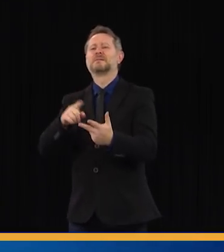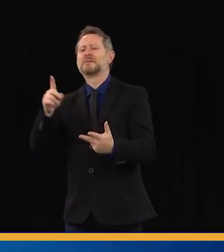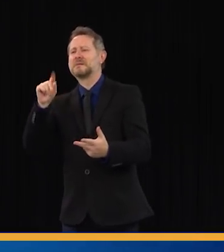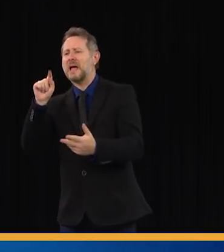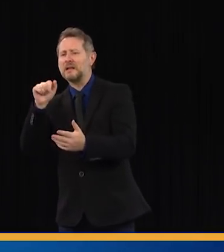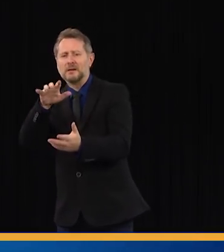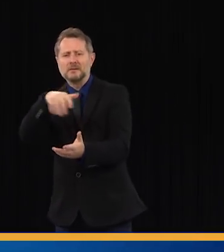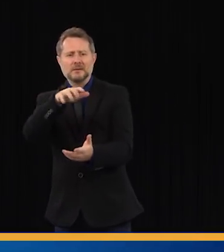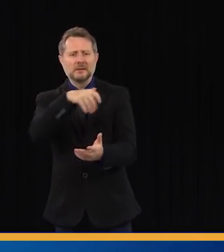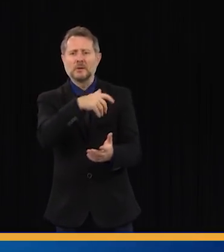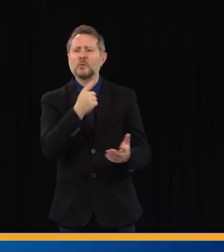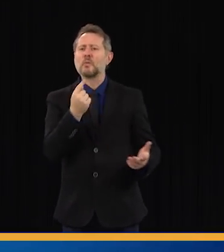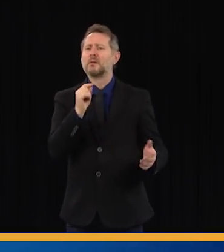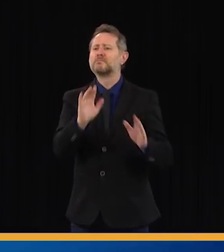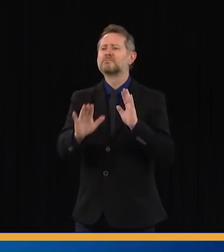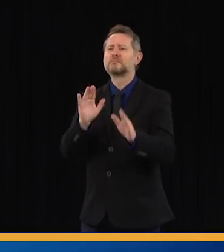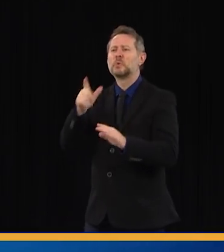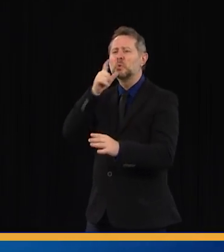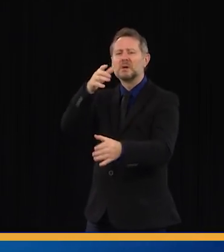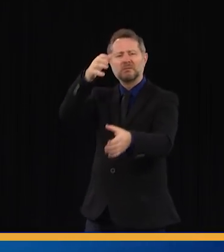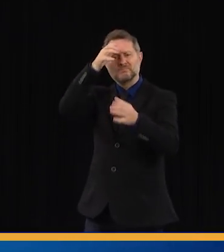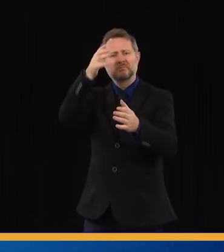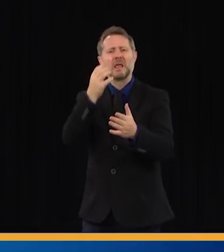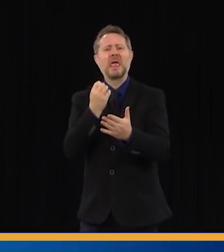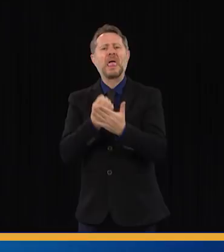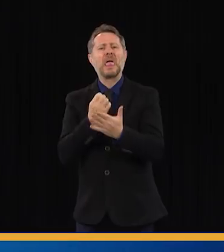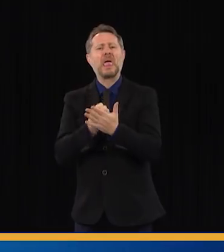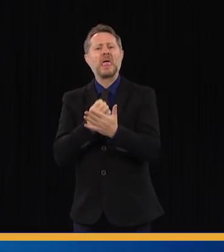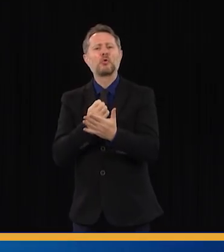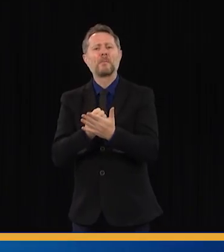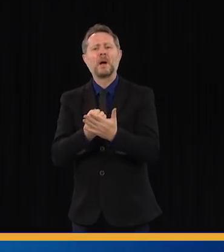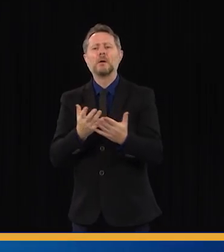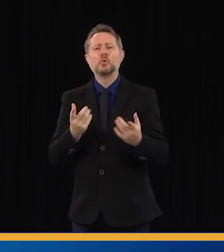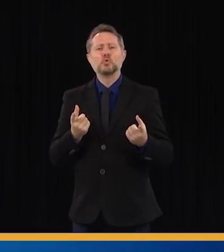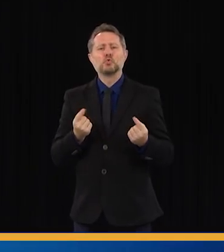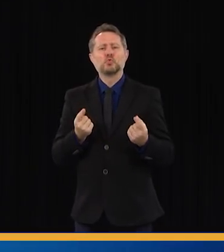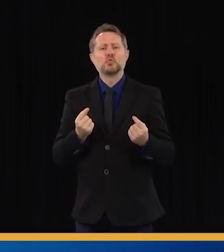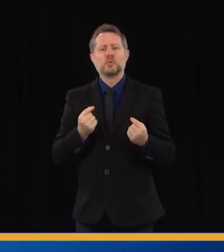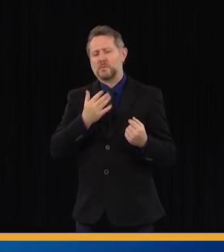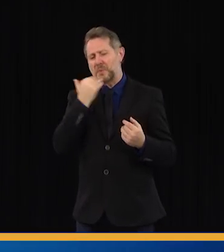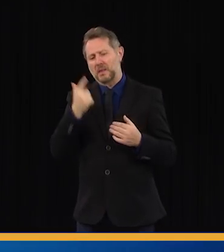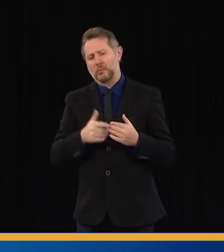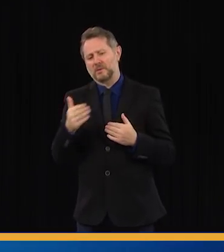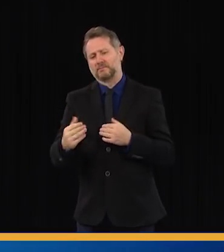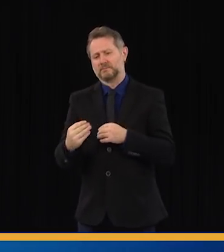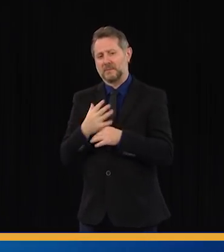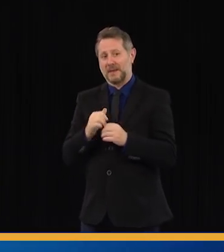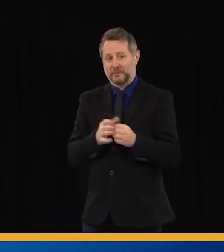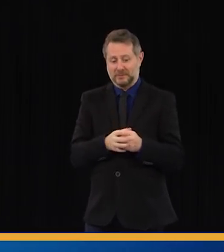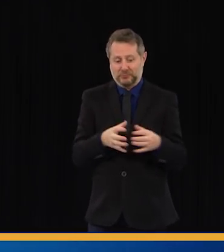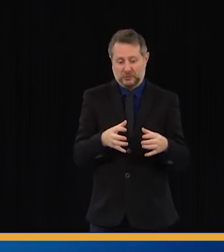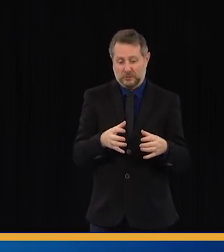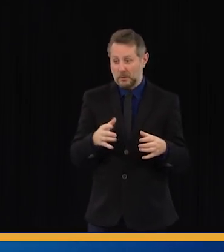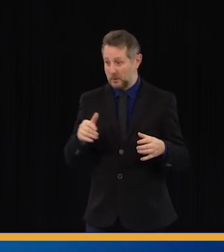help you decide what is the next notch of essential workers that can actually start